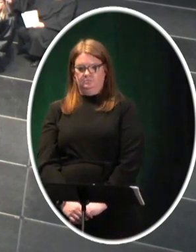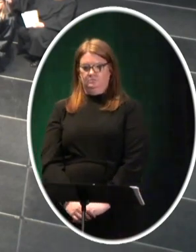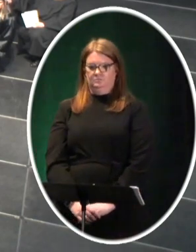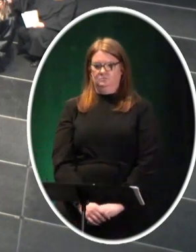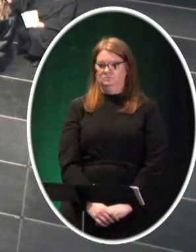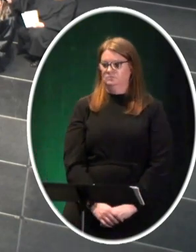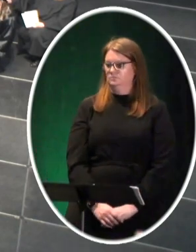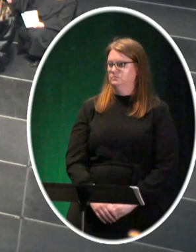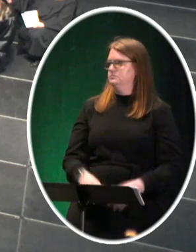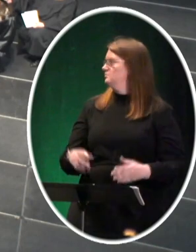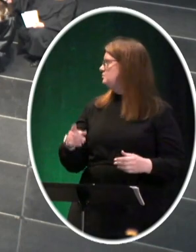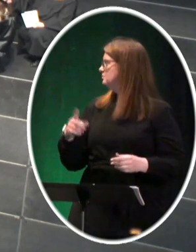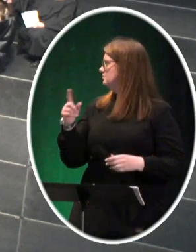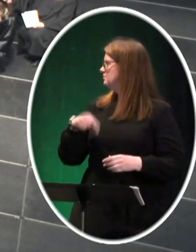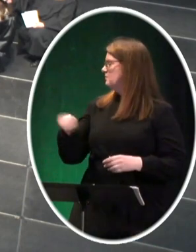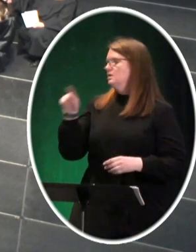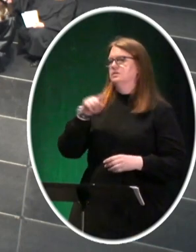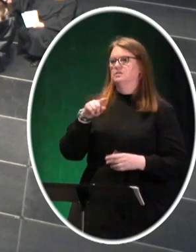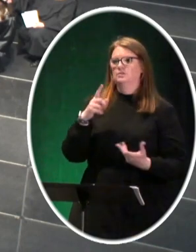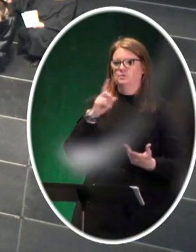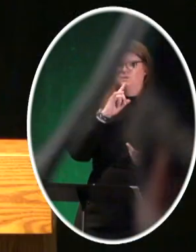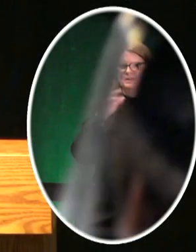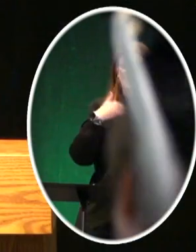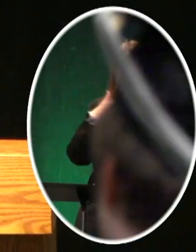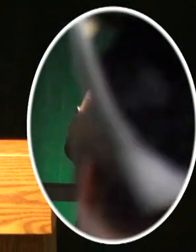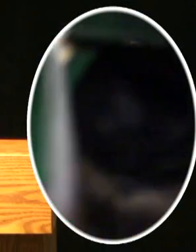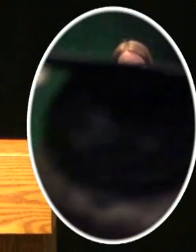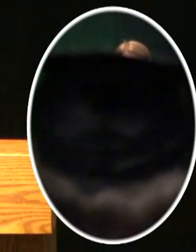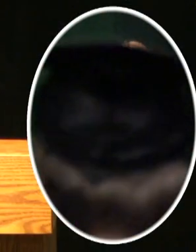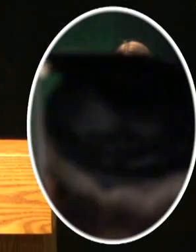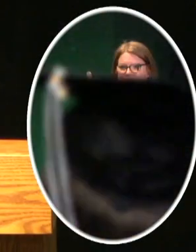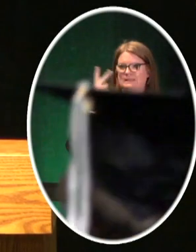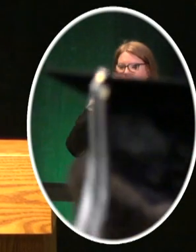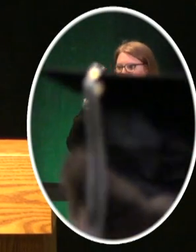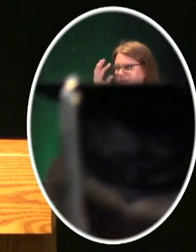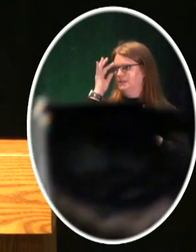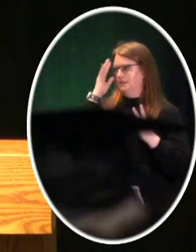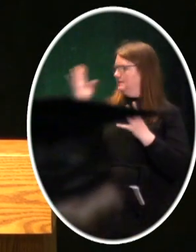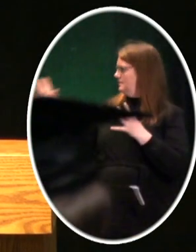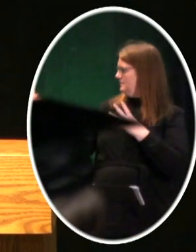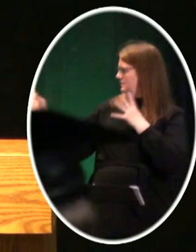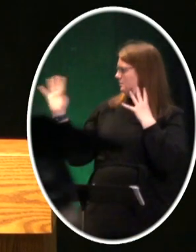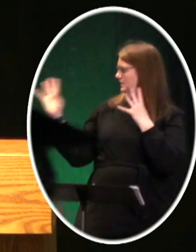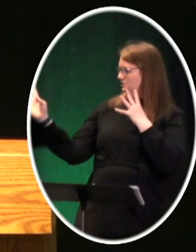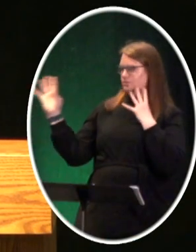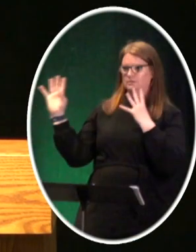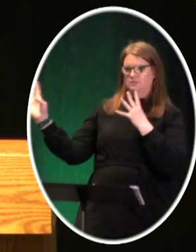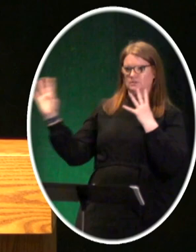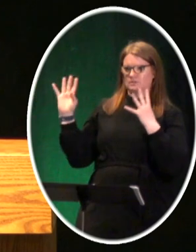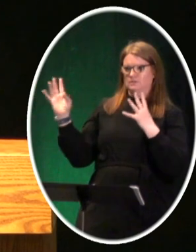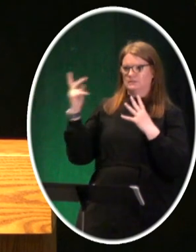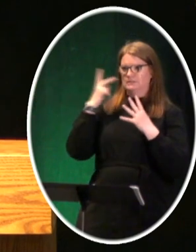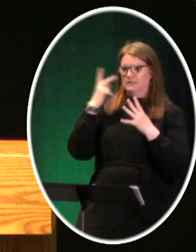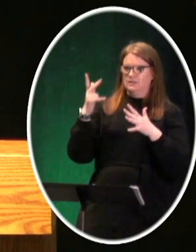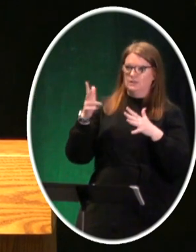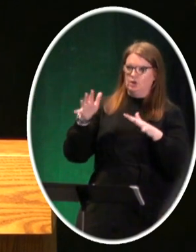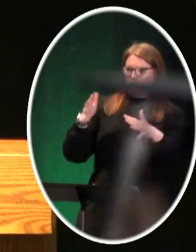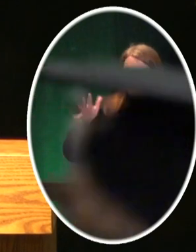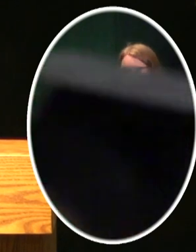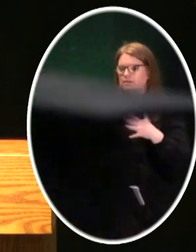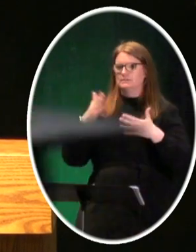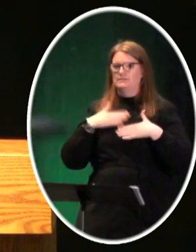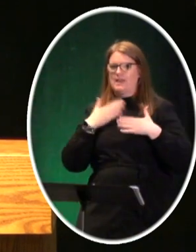When you have an opportunity to see the graduates come across the stage the way we do, you see a lot of nervous, you see a lot of